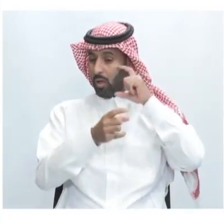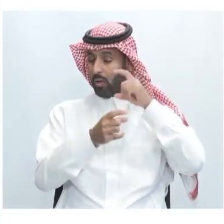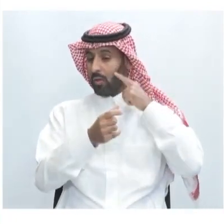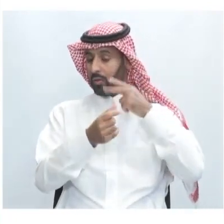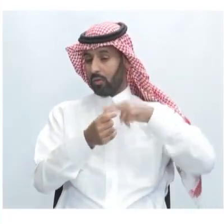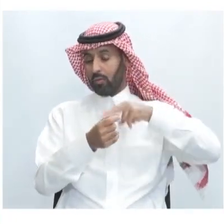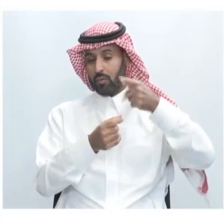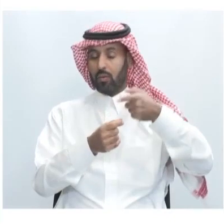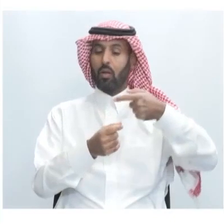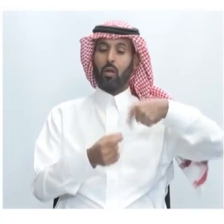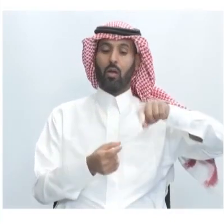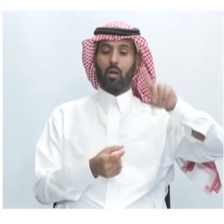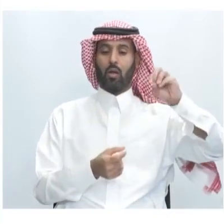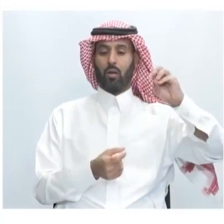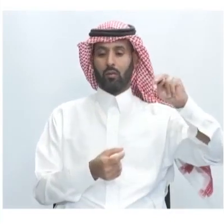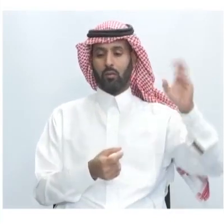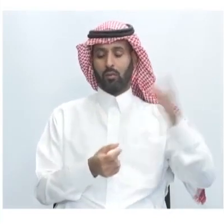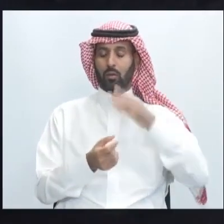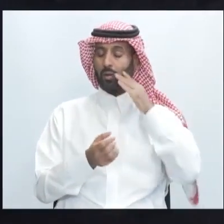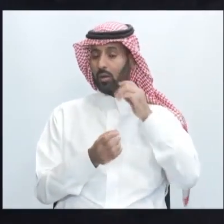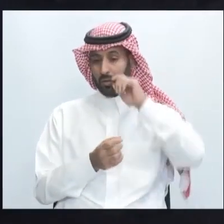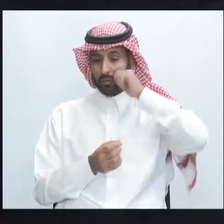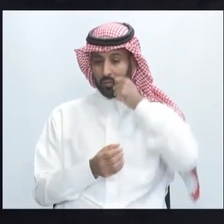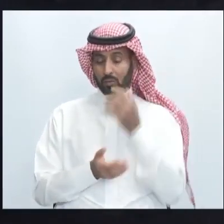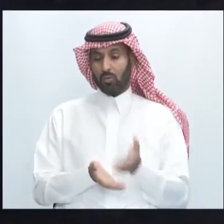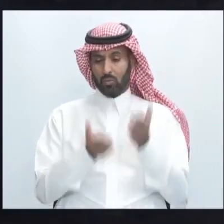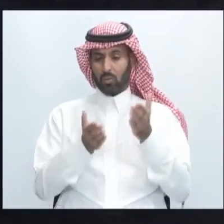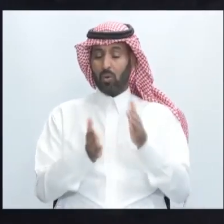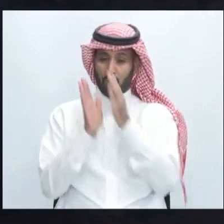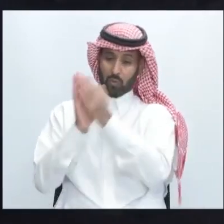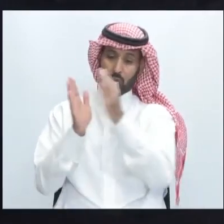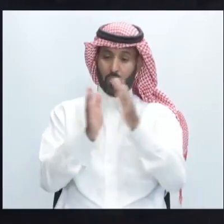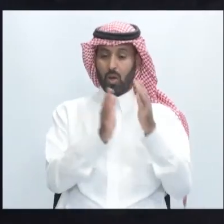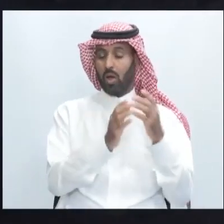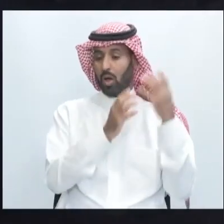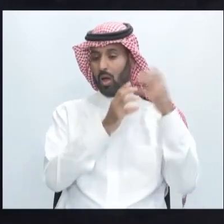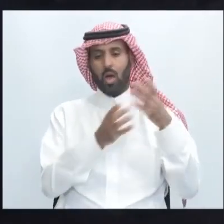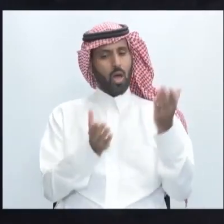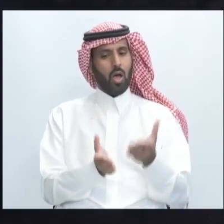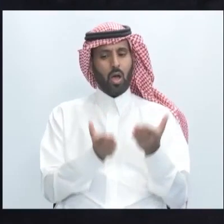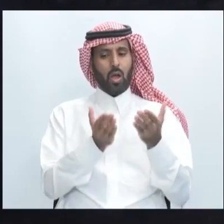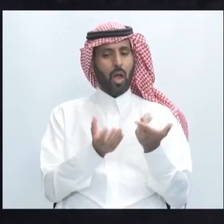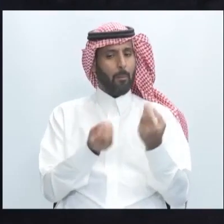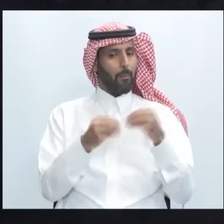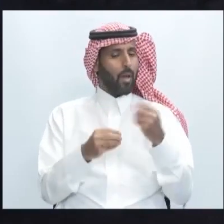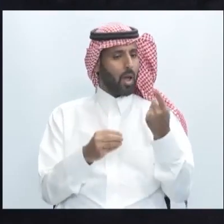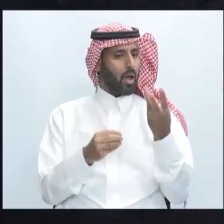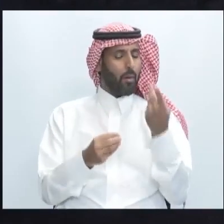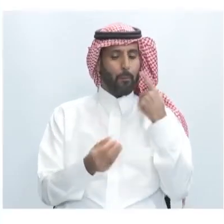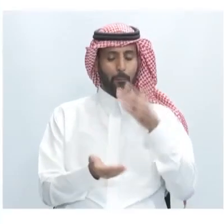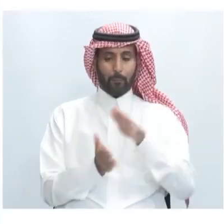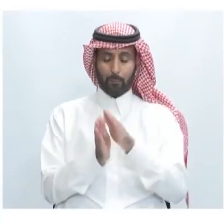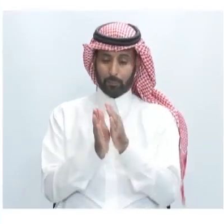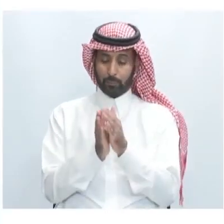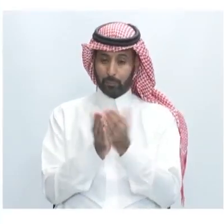books is the man carrying? The man carrying the books. How many books?